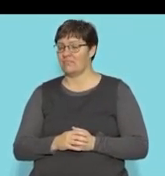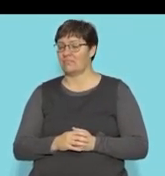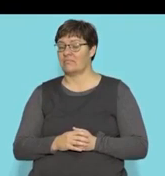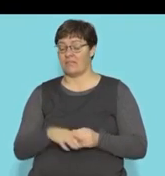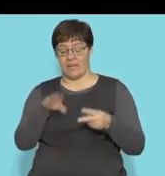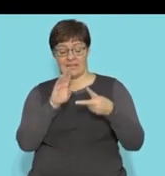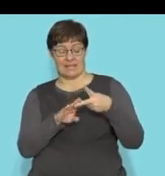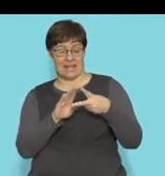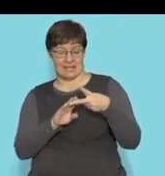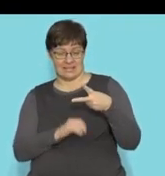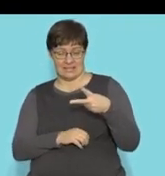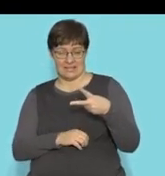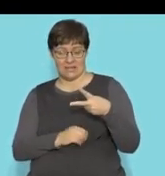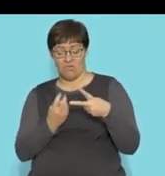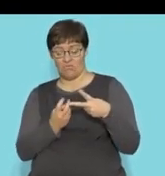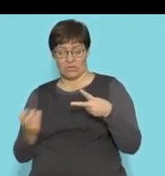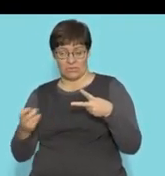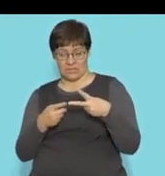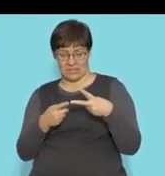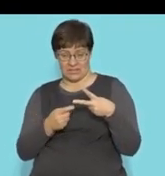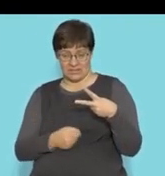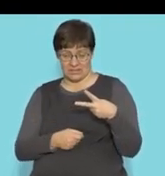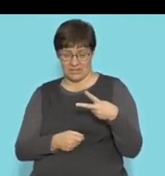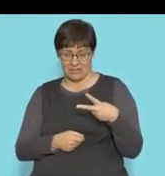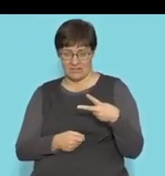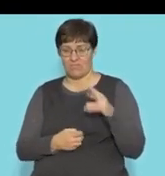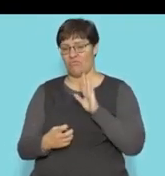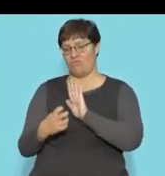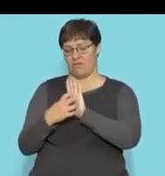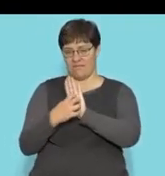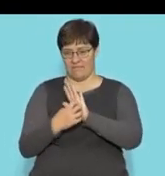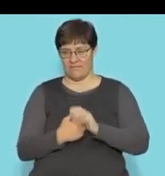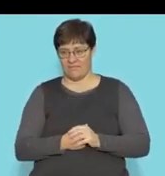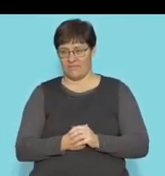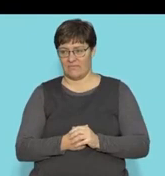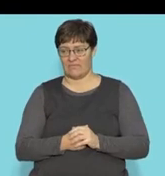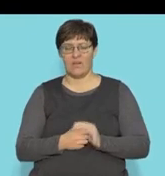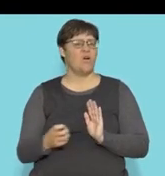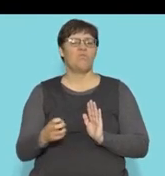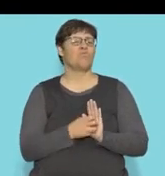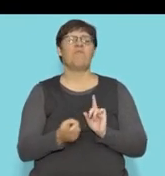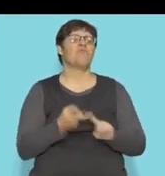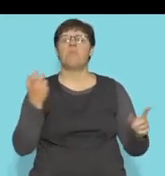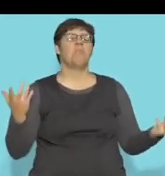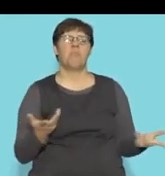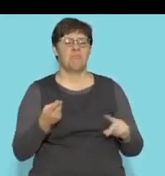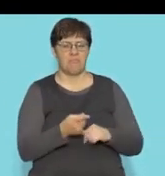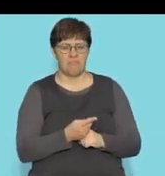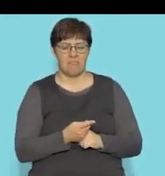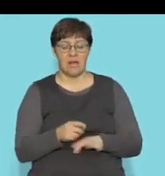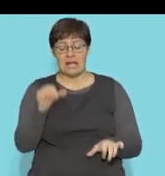The second resource is the graph. And where does this graph come